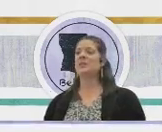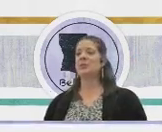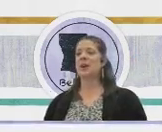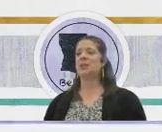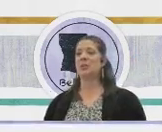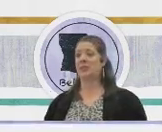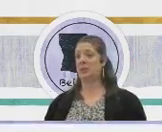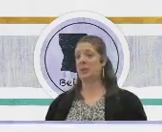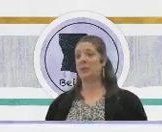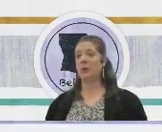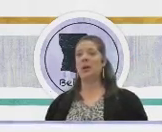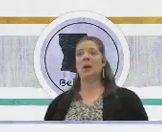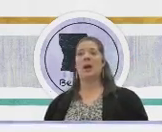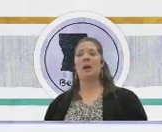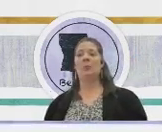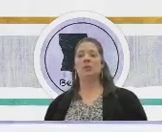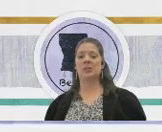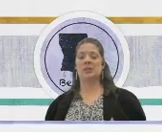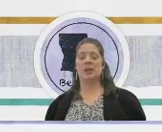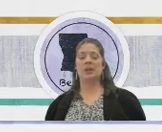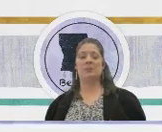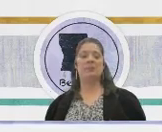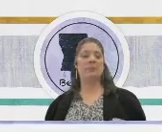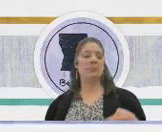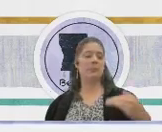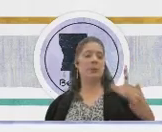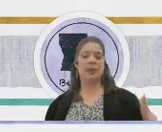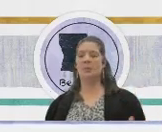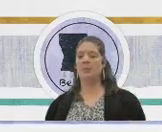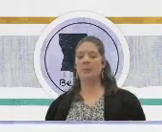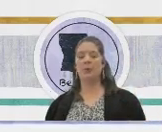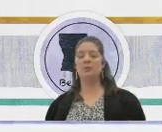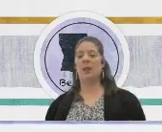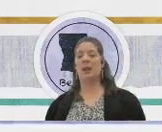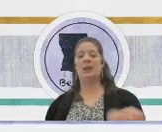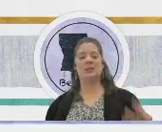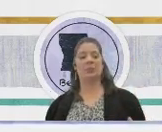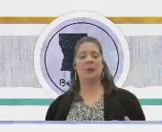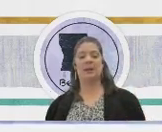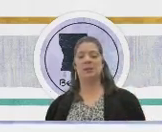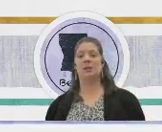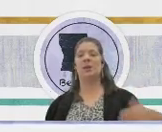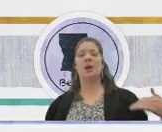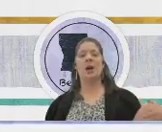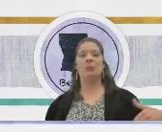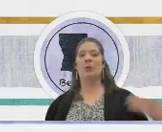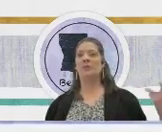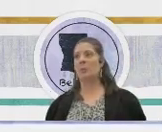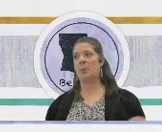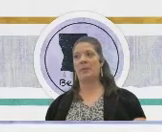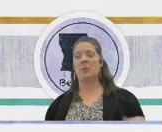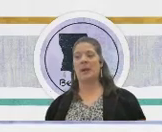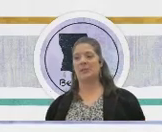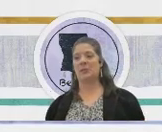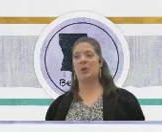The next few slides you've seen before, we're just putting them before you again as a reminder. We've